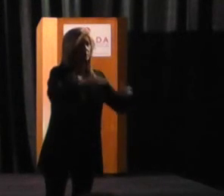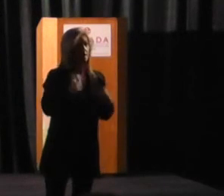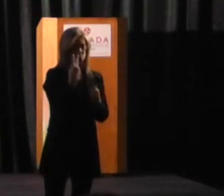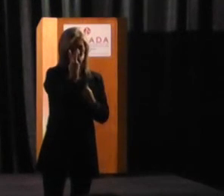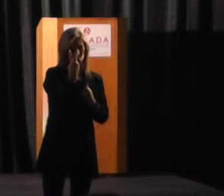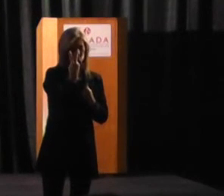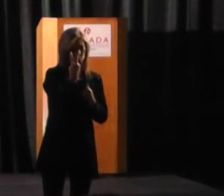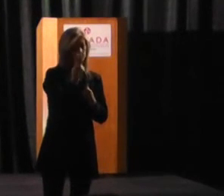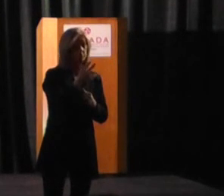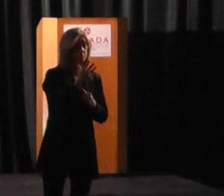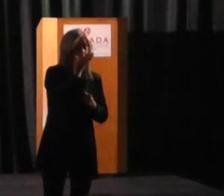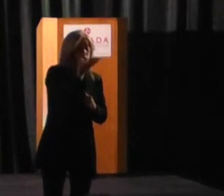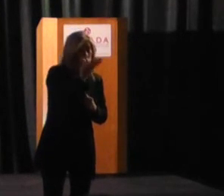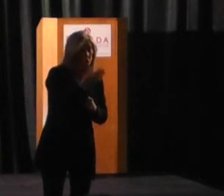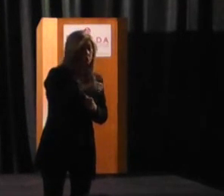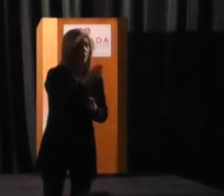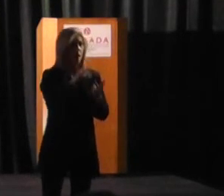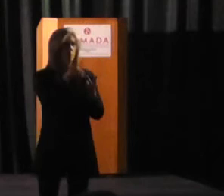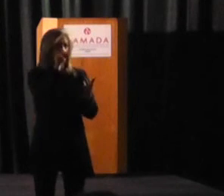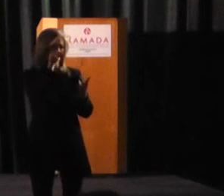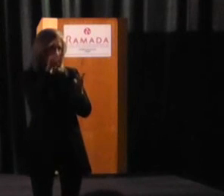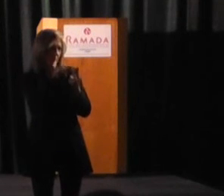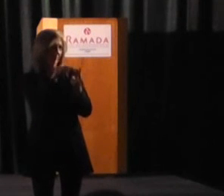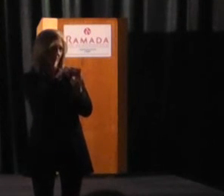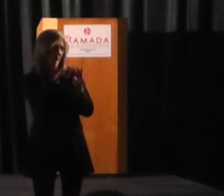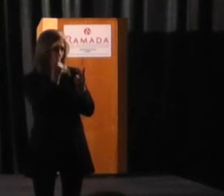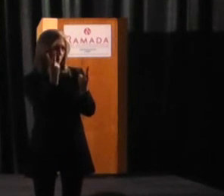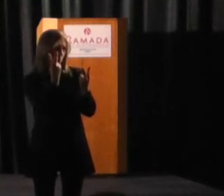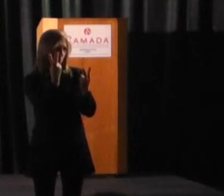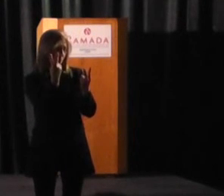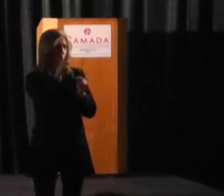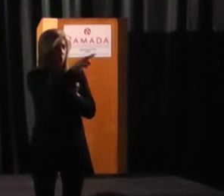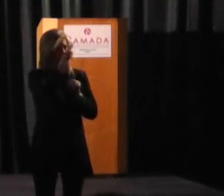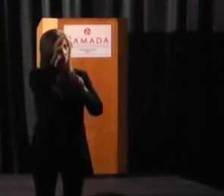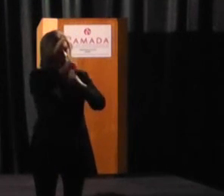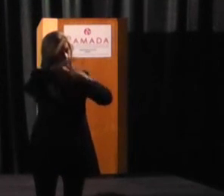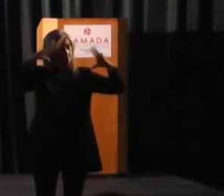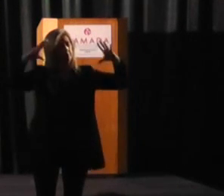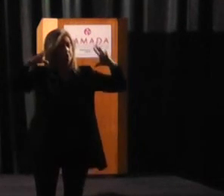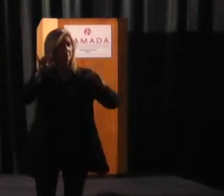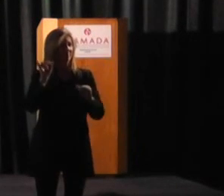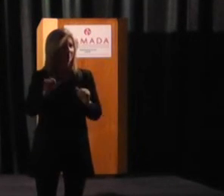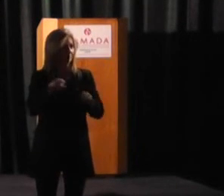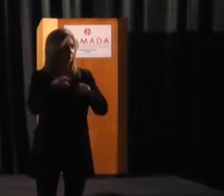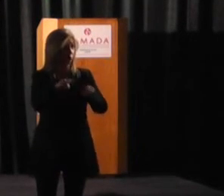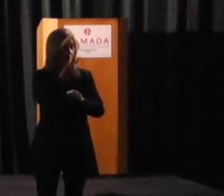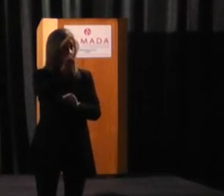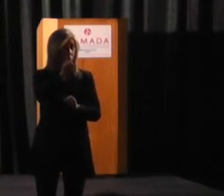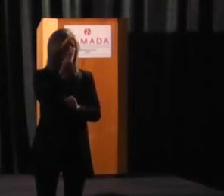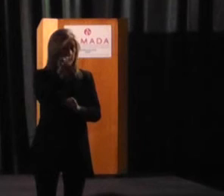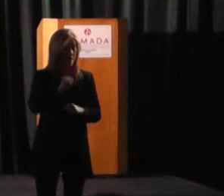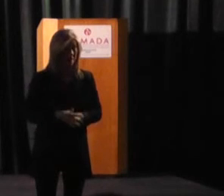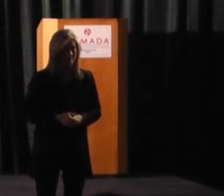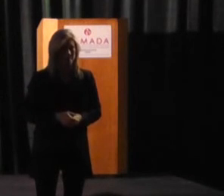grass and birds. And that's what you will be in this particular Zumba dance. Not Zumba,